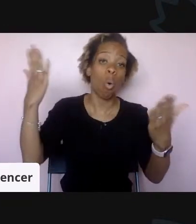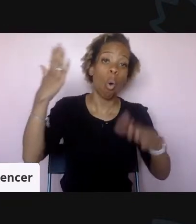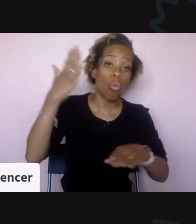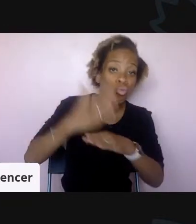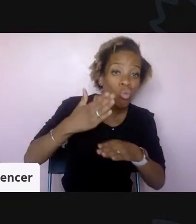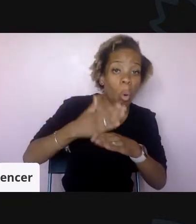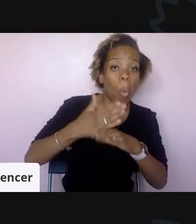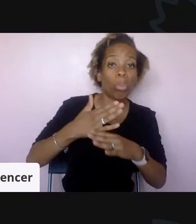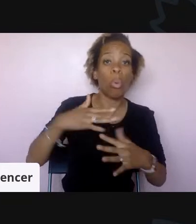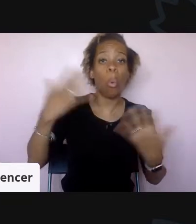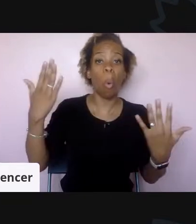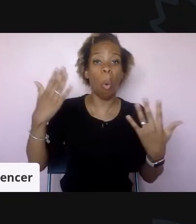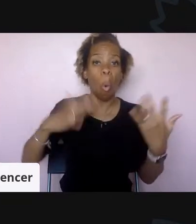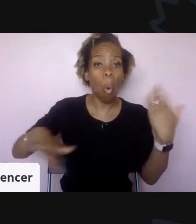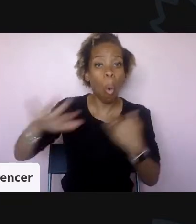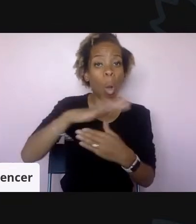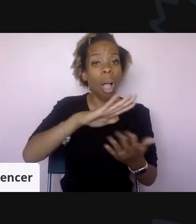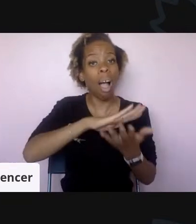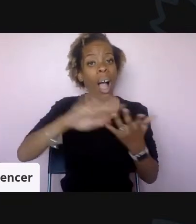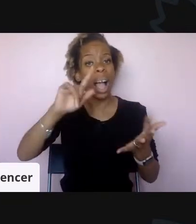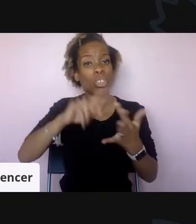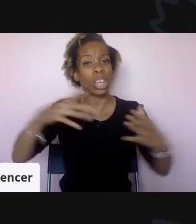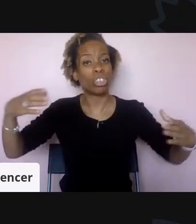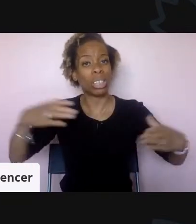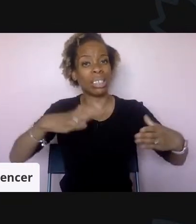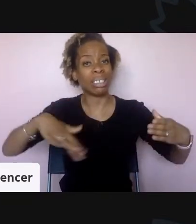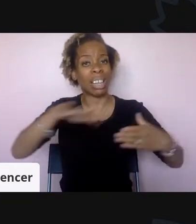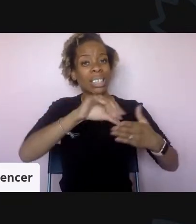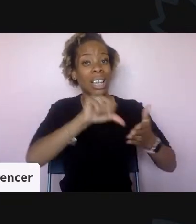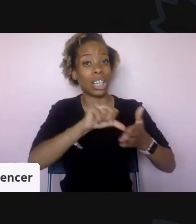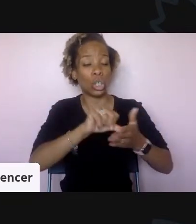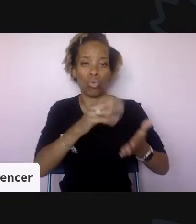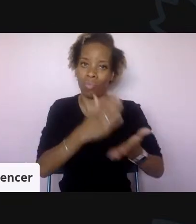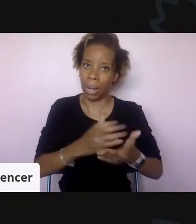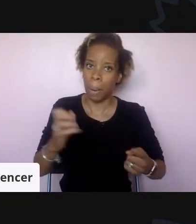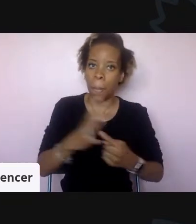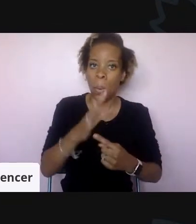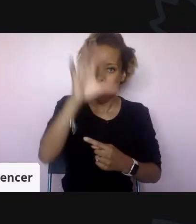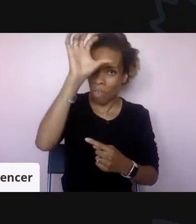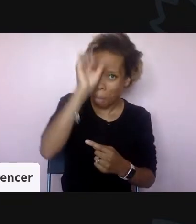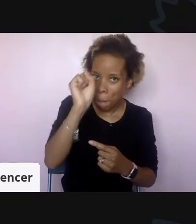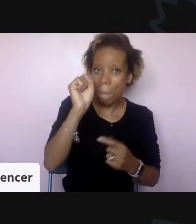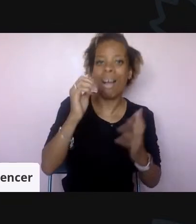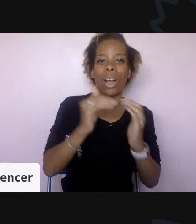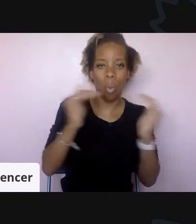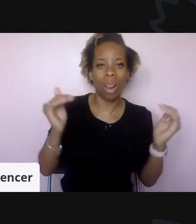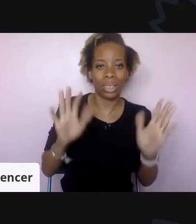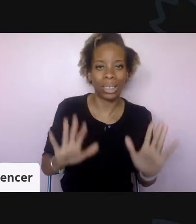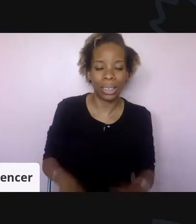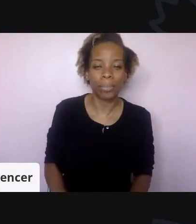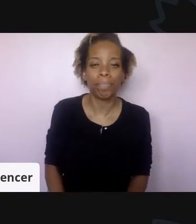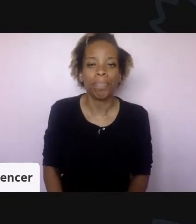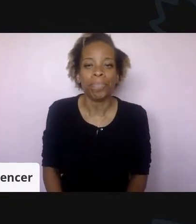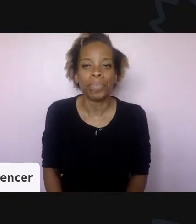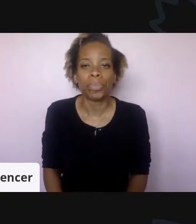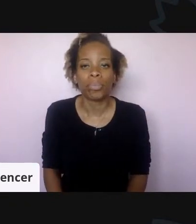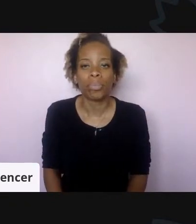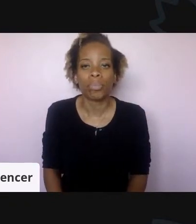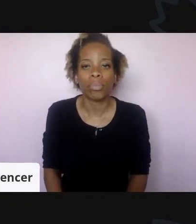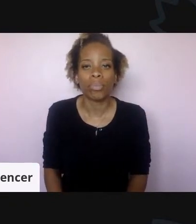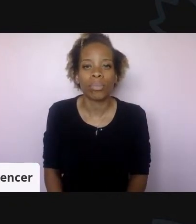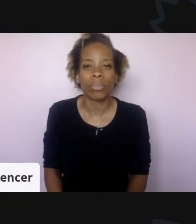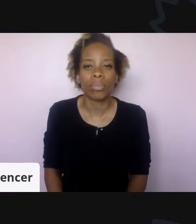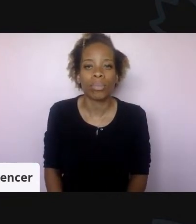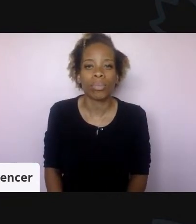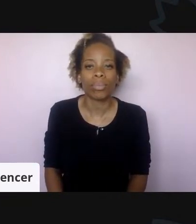the higher education sector. That's really important. Having a real understanding when